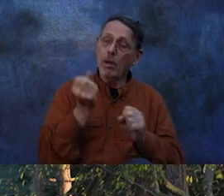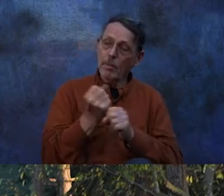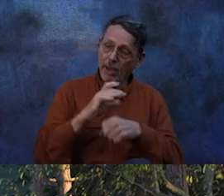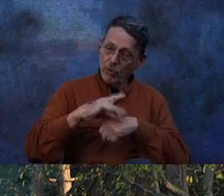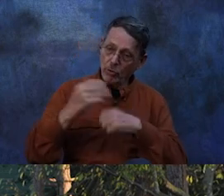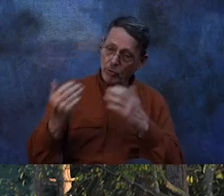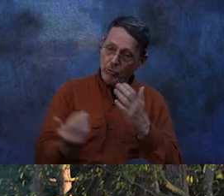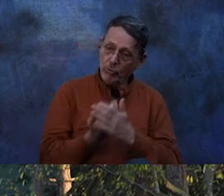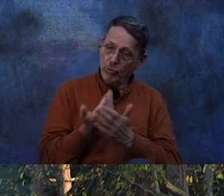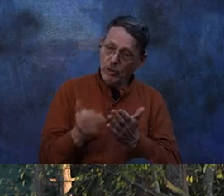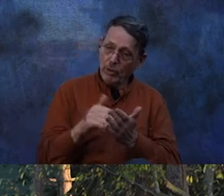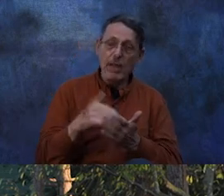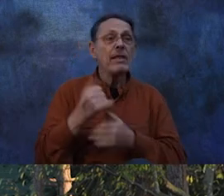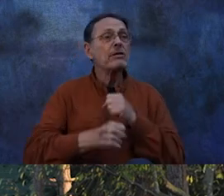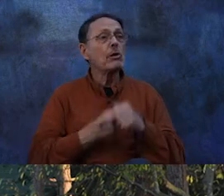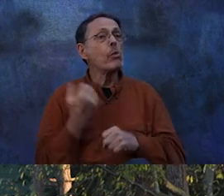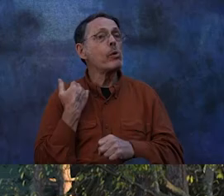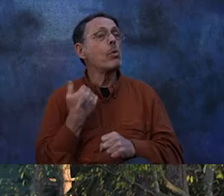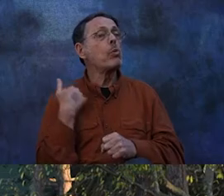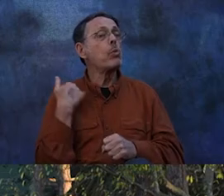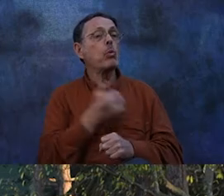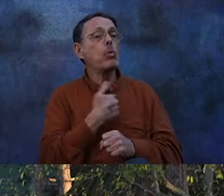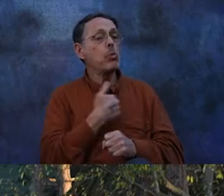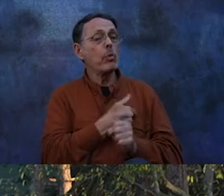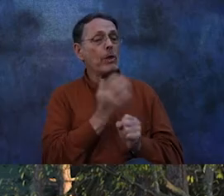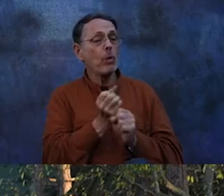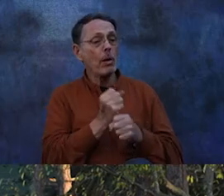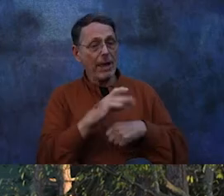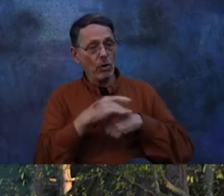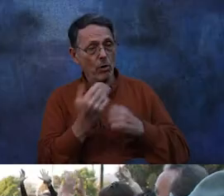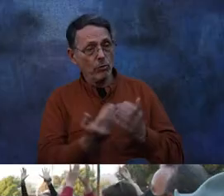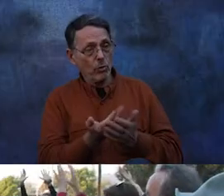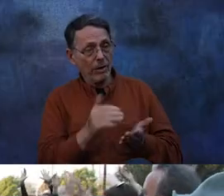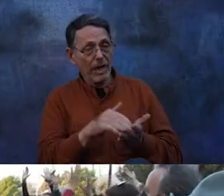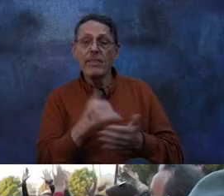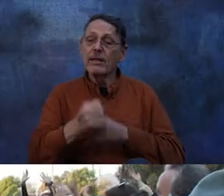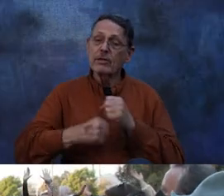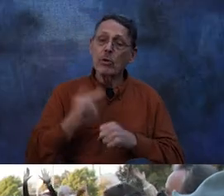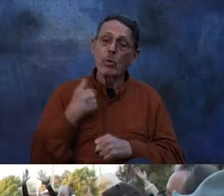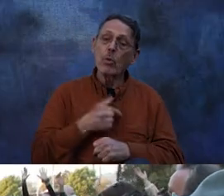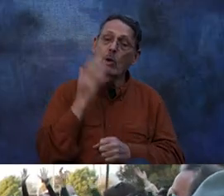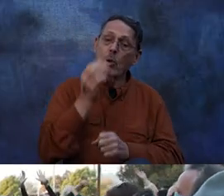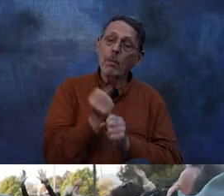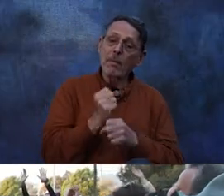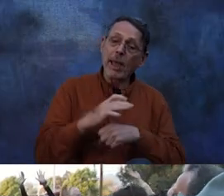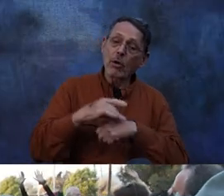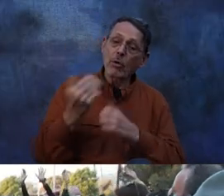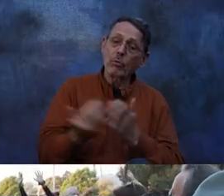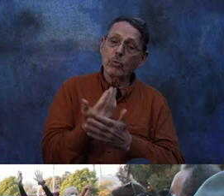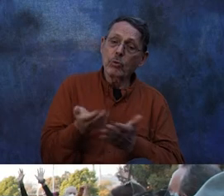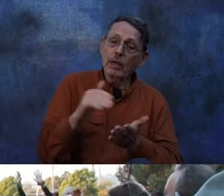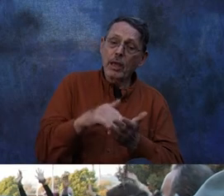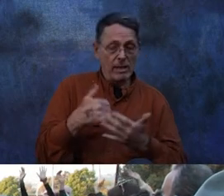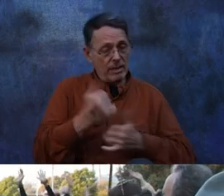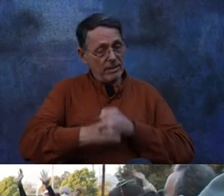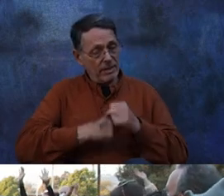the earth. This year we shall renew the earth. This year we shall renew